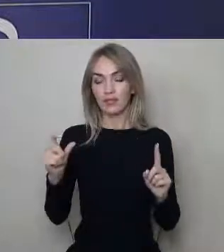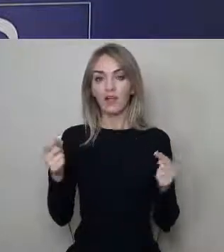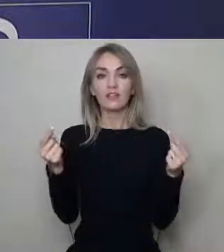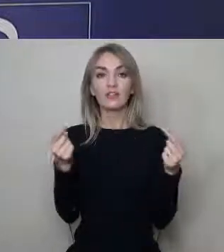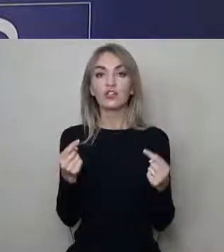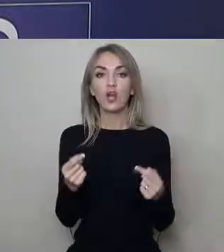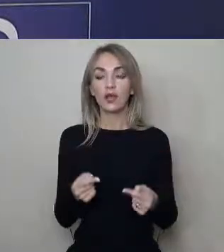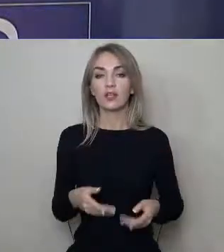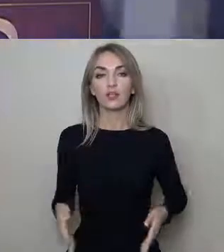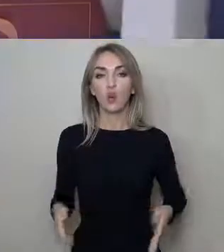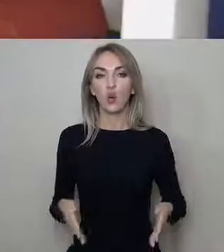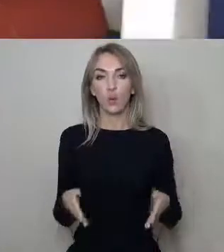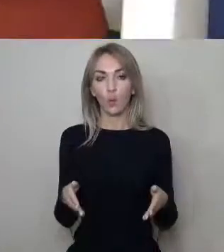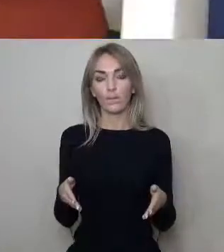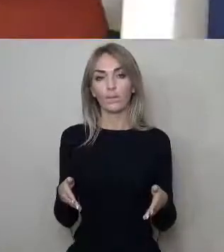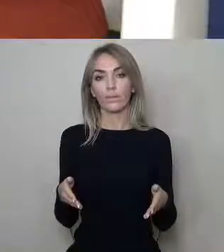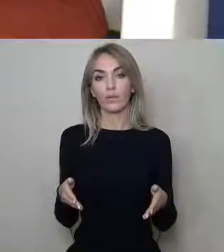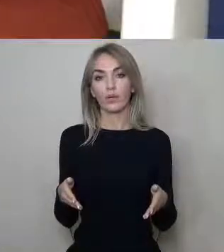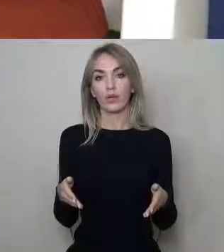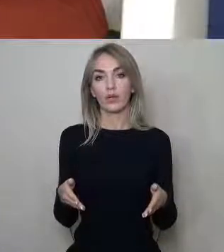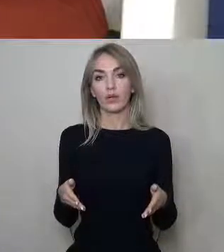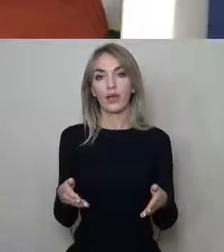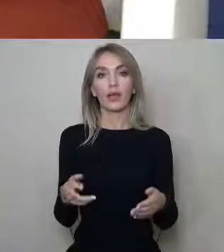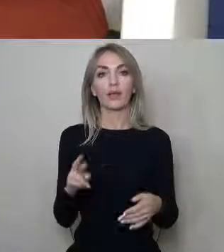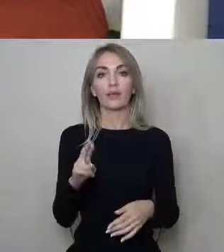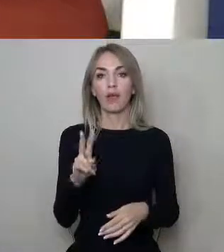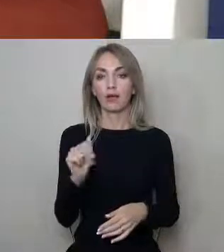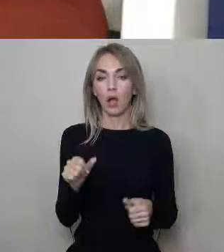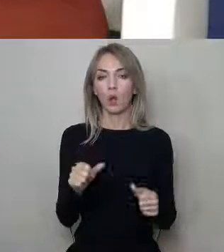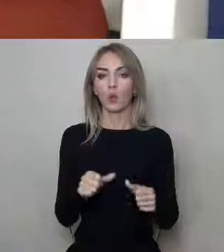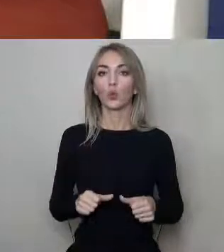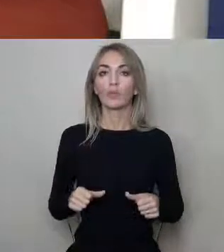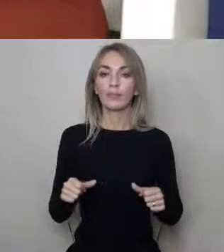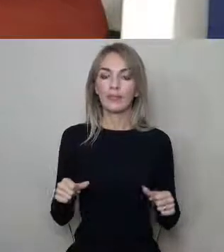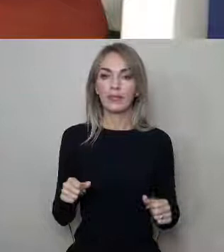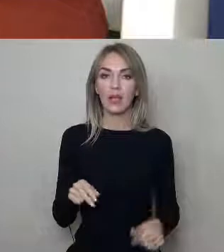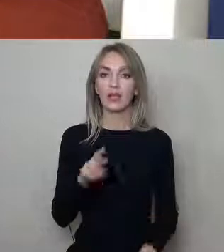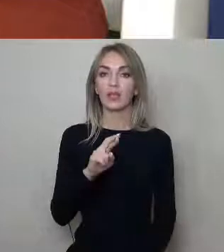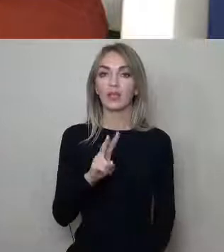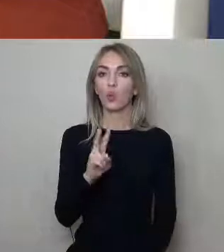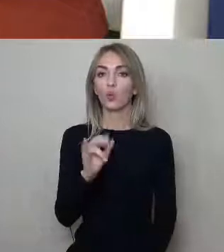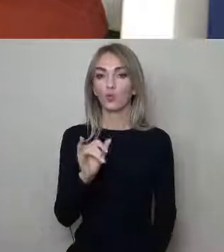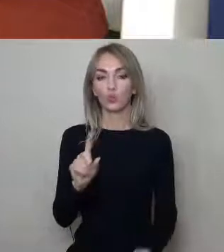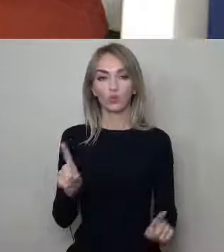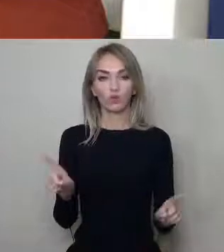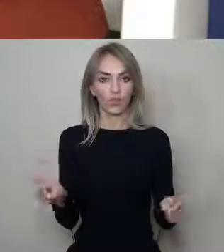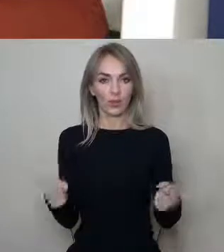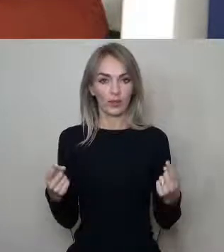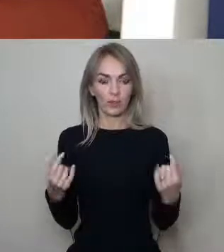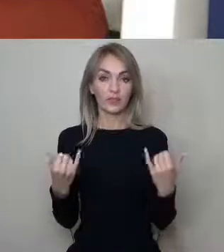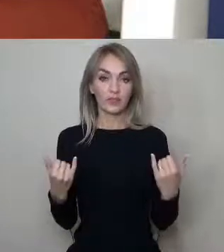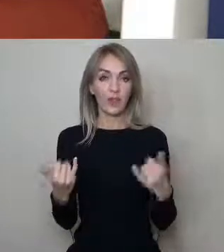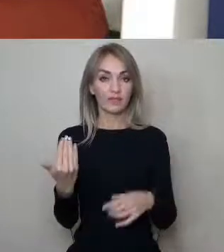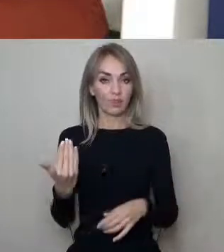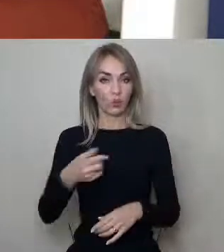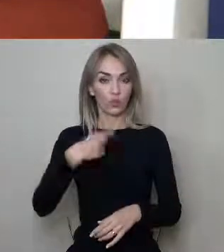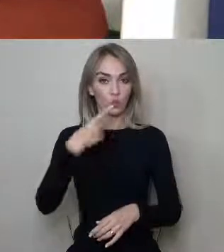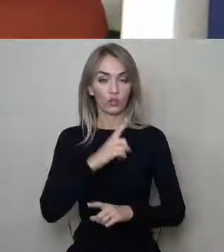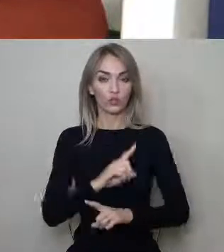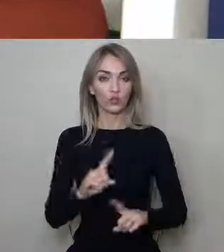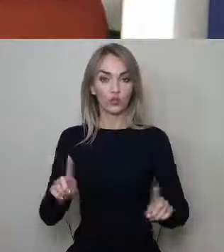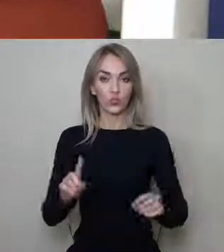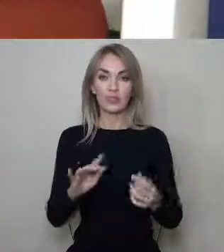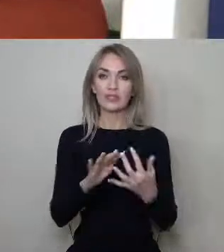then it was said that the powers or hierarchy are determined by the fact which